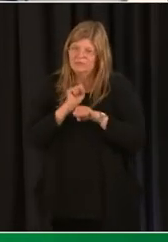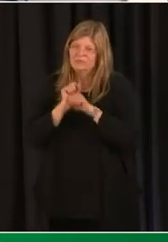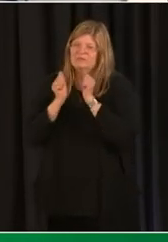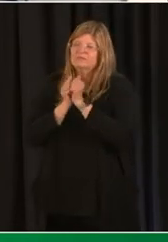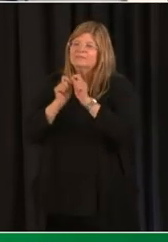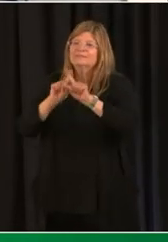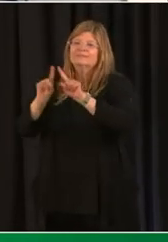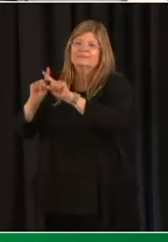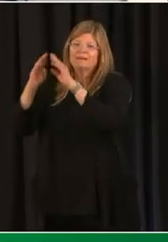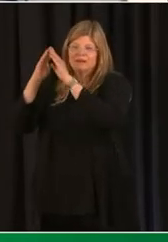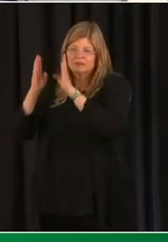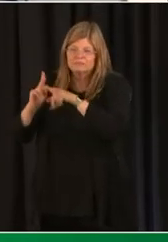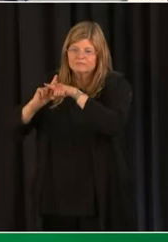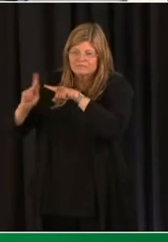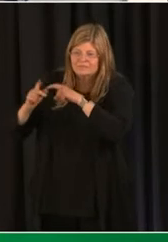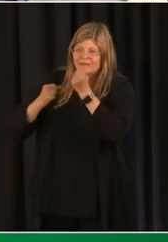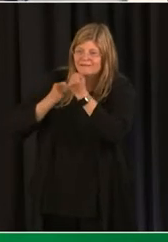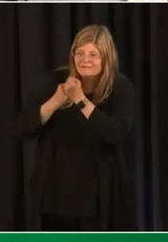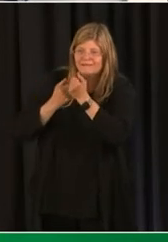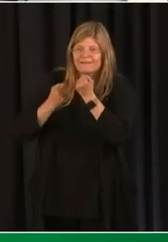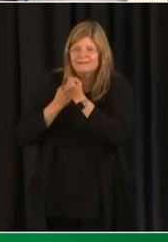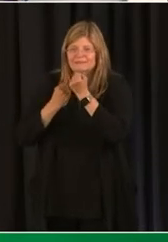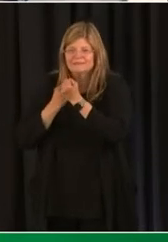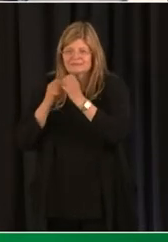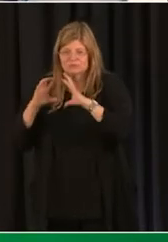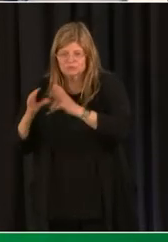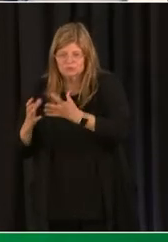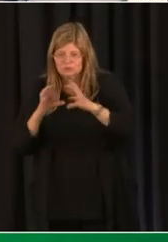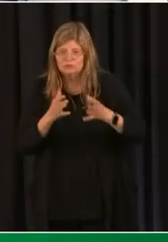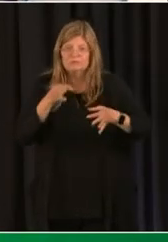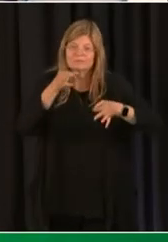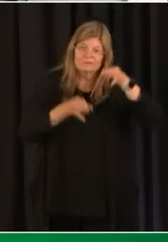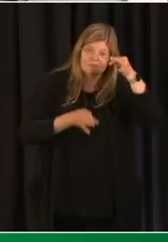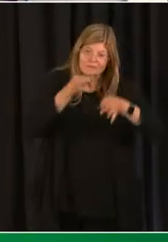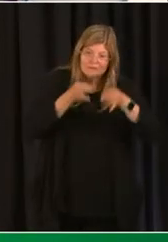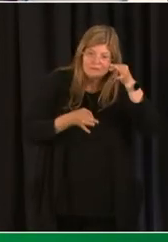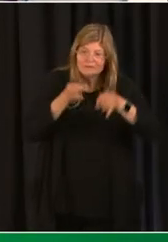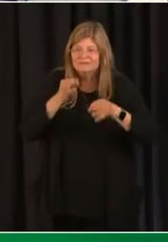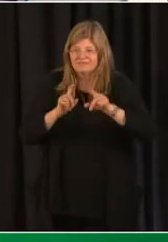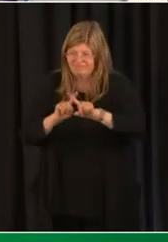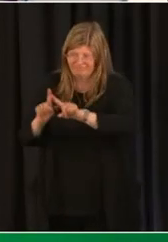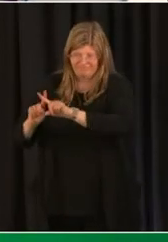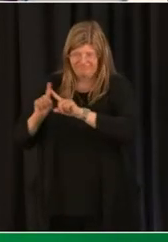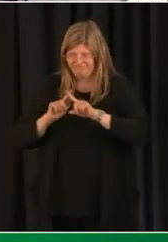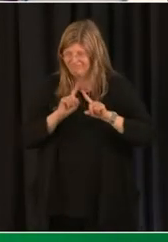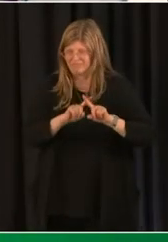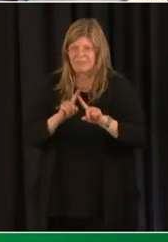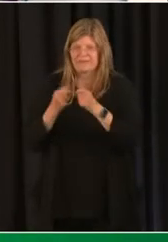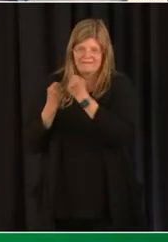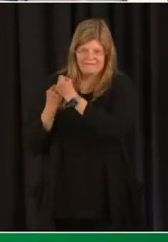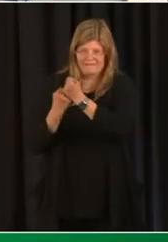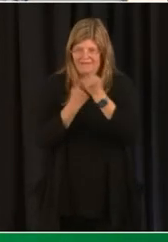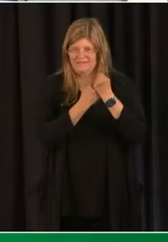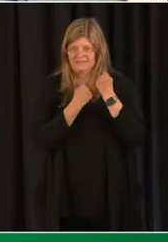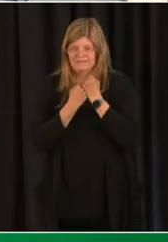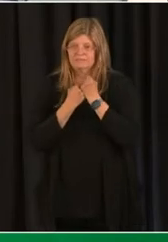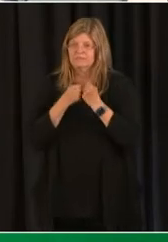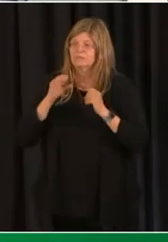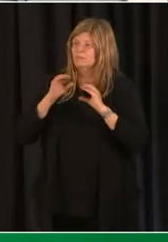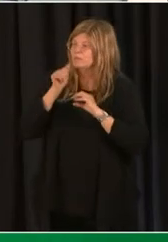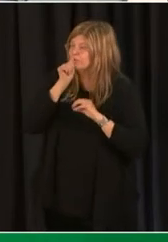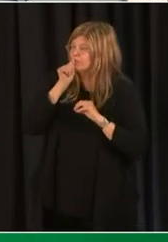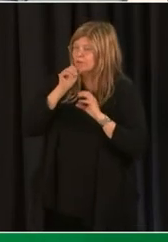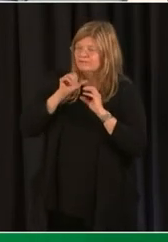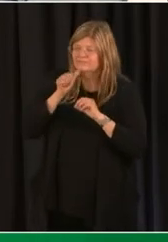and leading advocate groups and the DC courts and stakeholders and nonprofits that